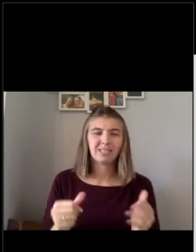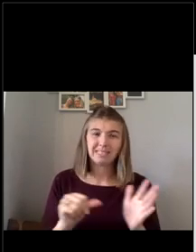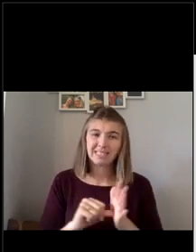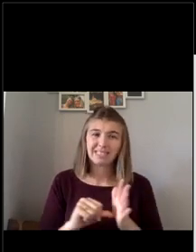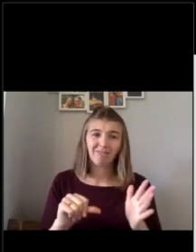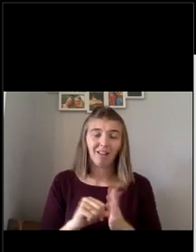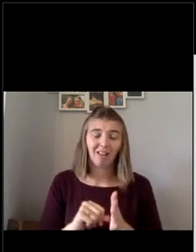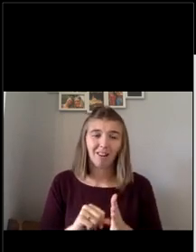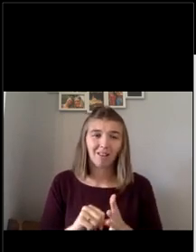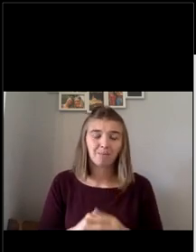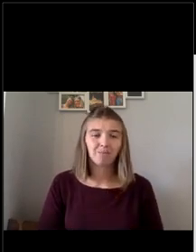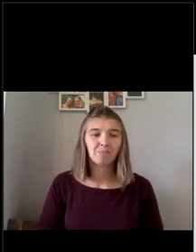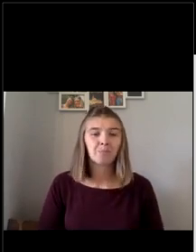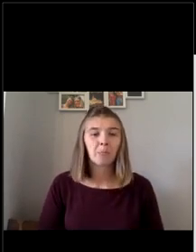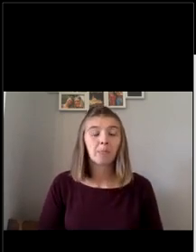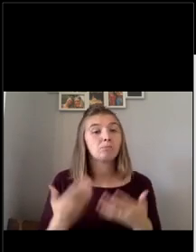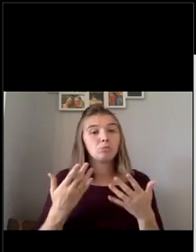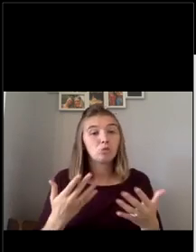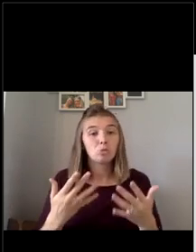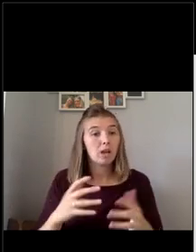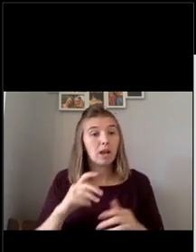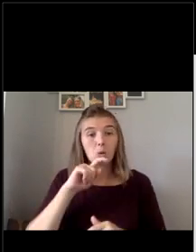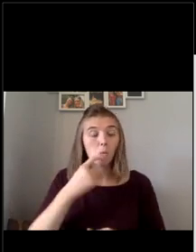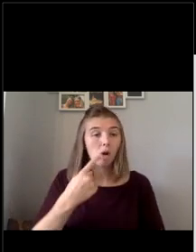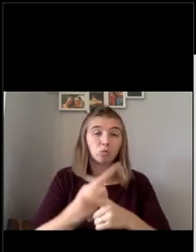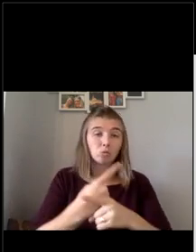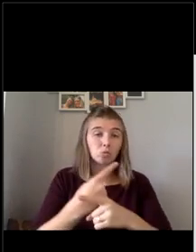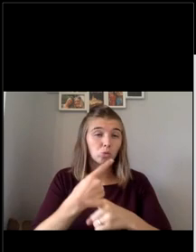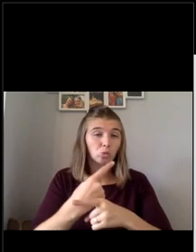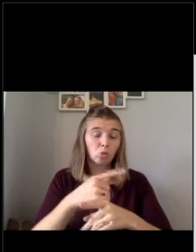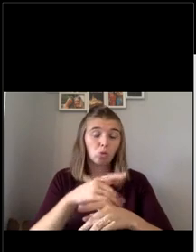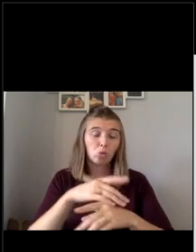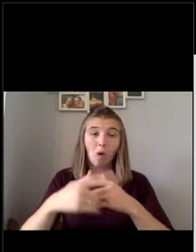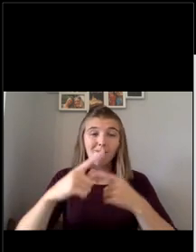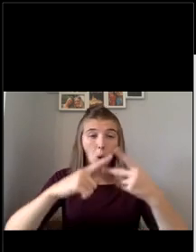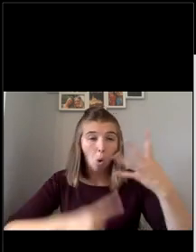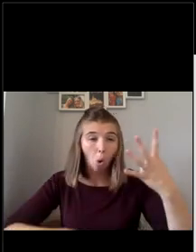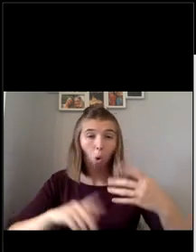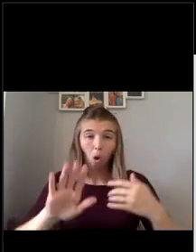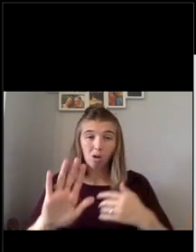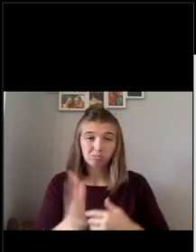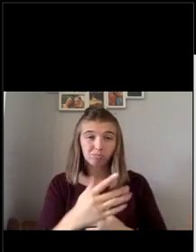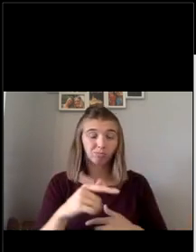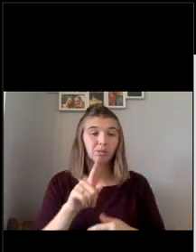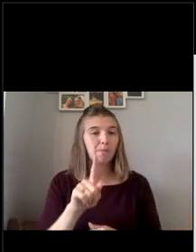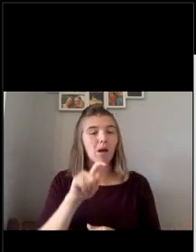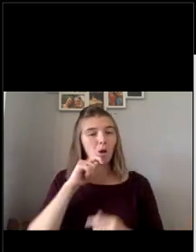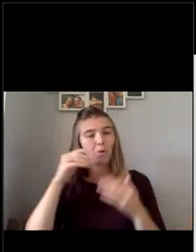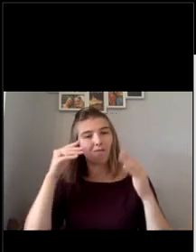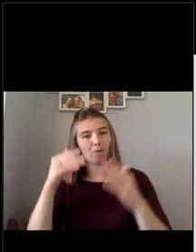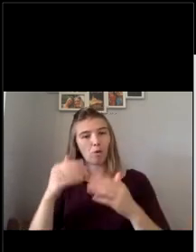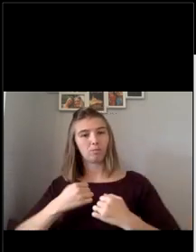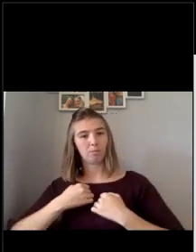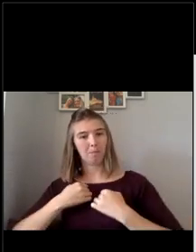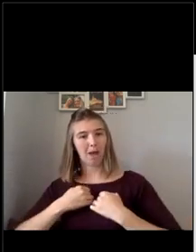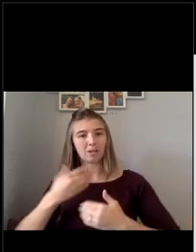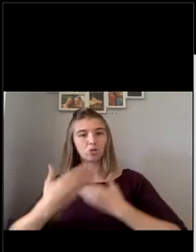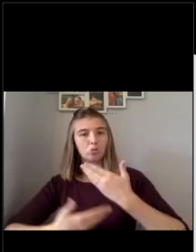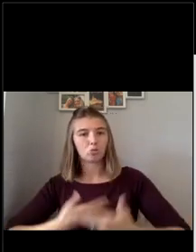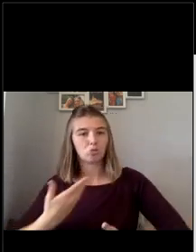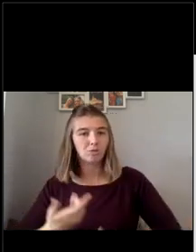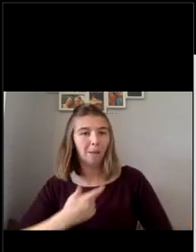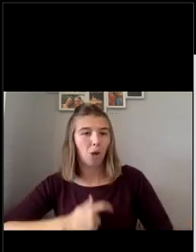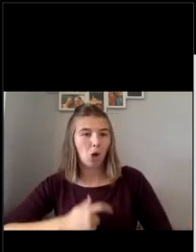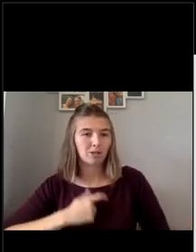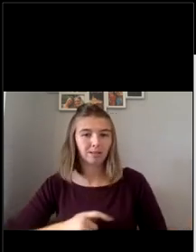of these issues, but I'll be focusing more on some of my personal story, some of the personal barriers I